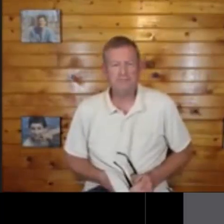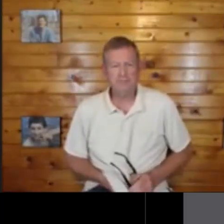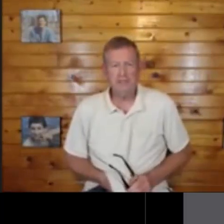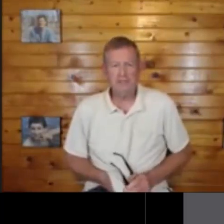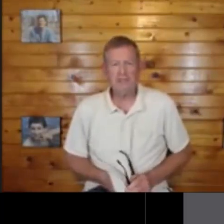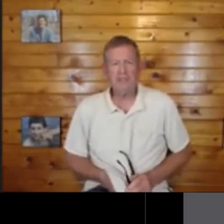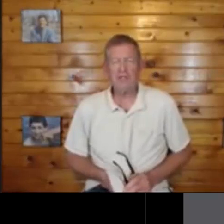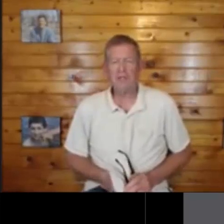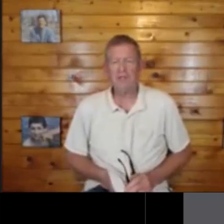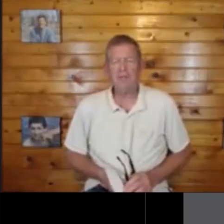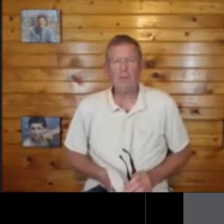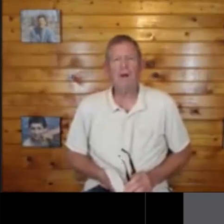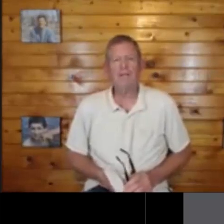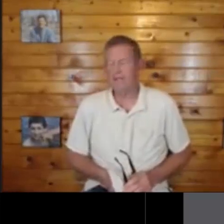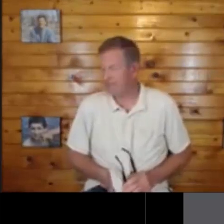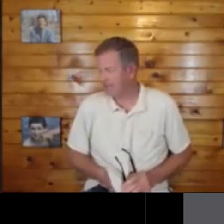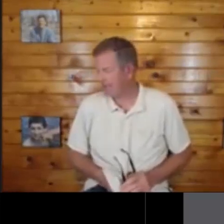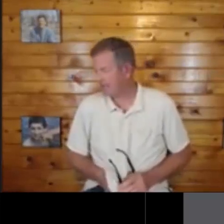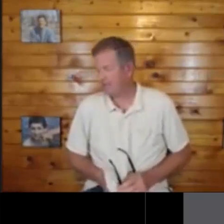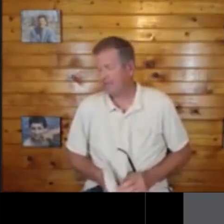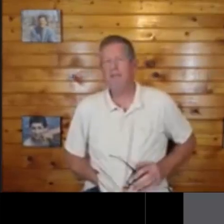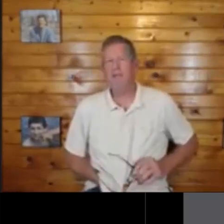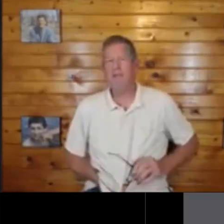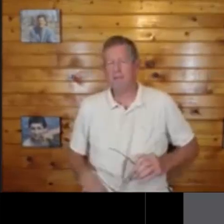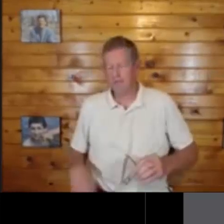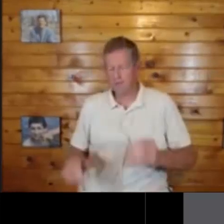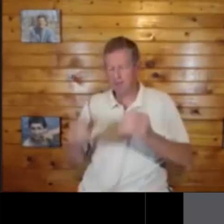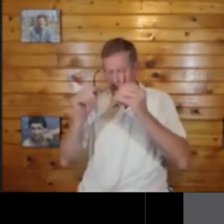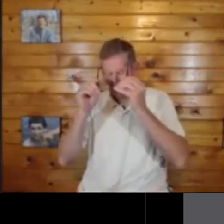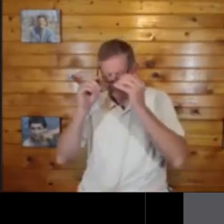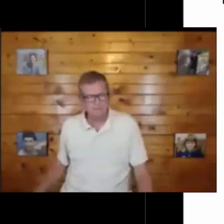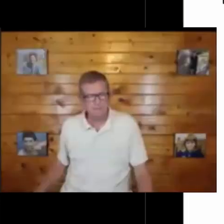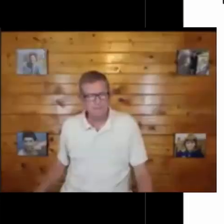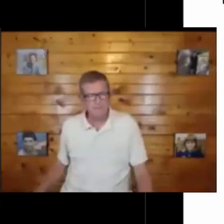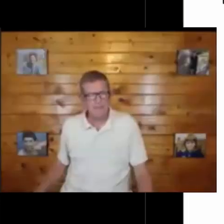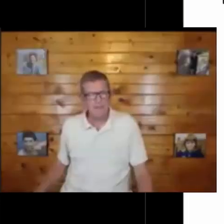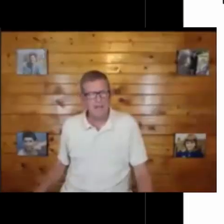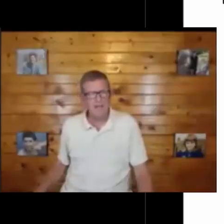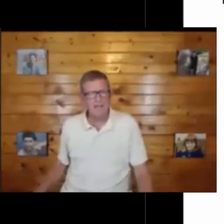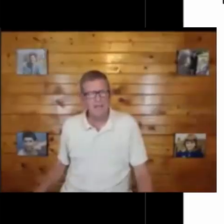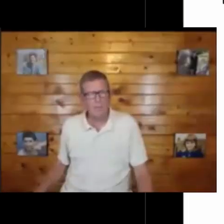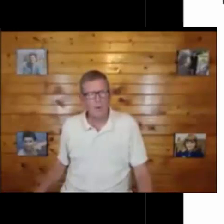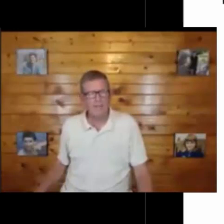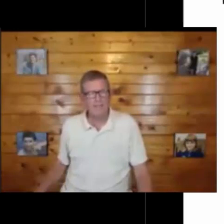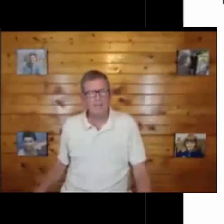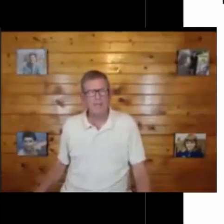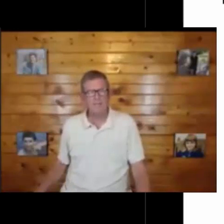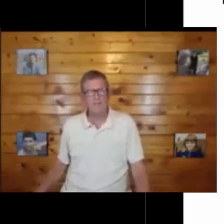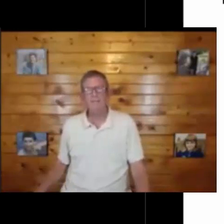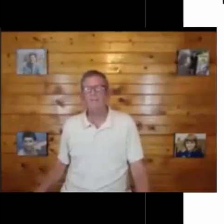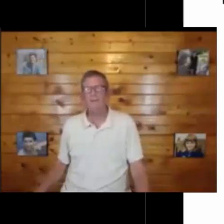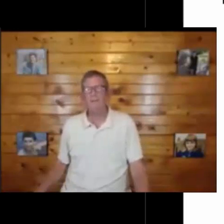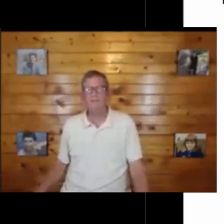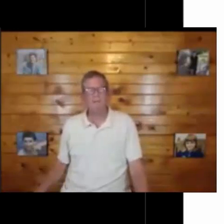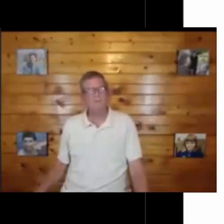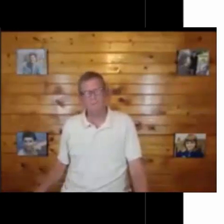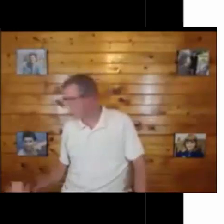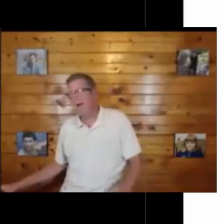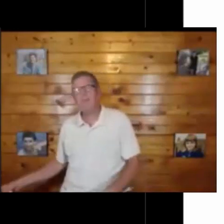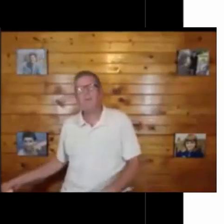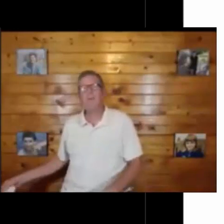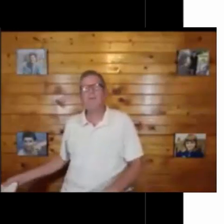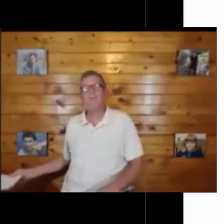snicker at the people who are taking the test. So here we go. I click on number 1, that takes me to the first form of the test, and